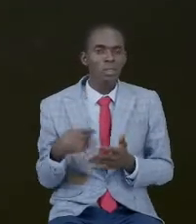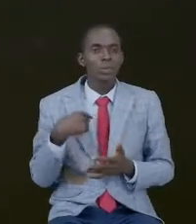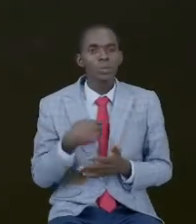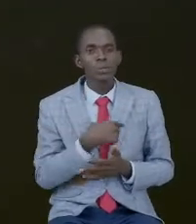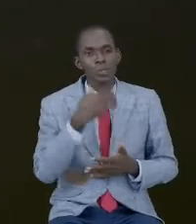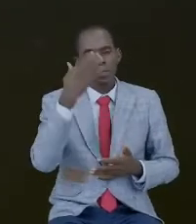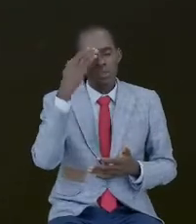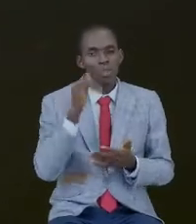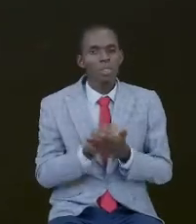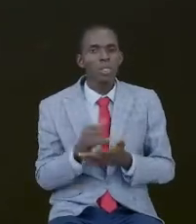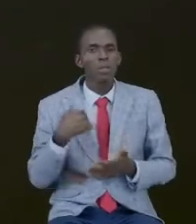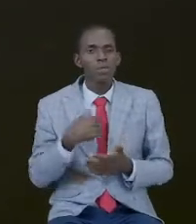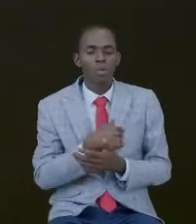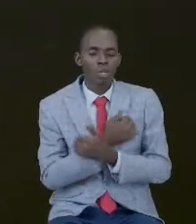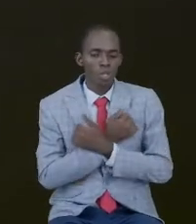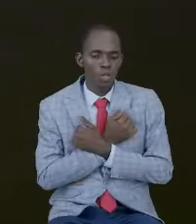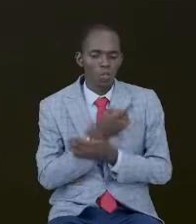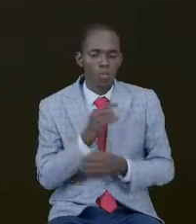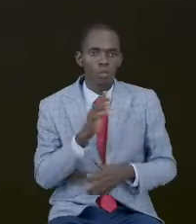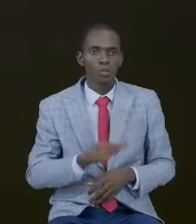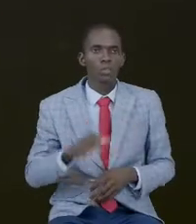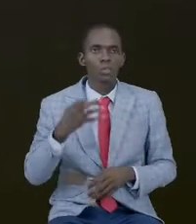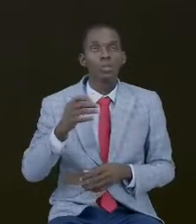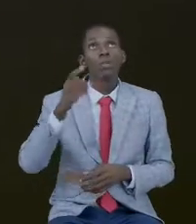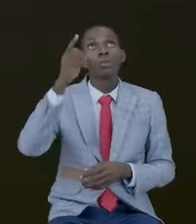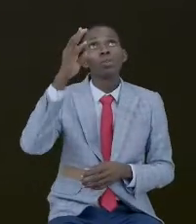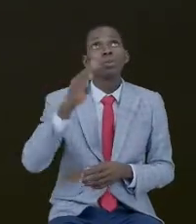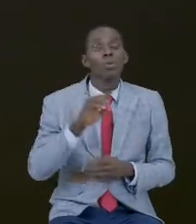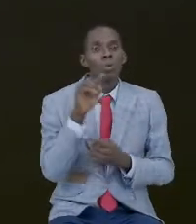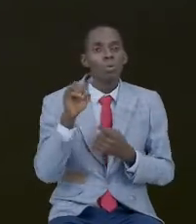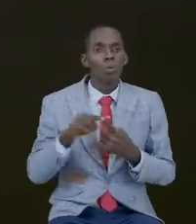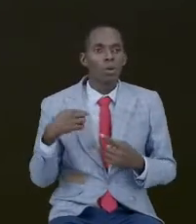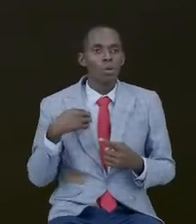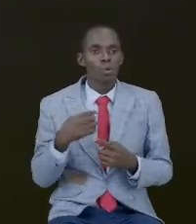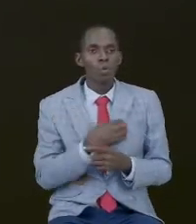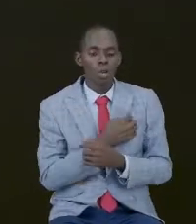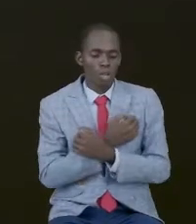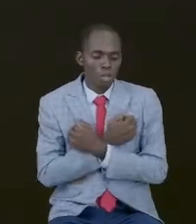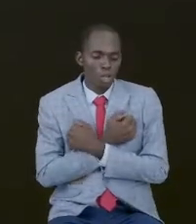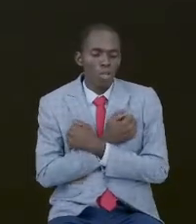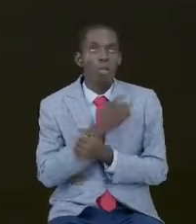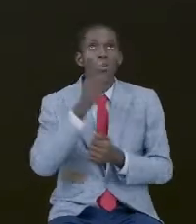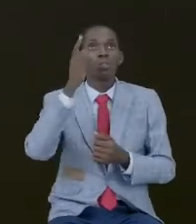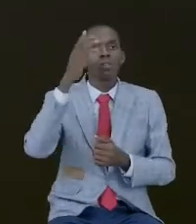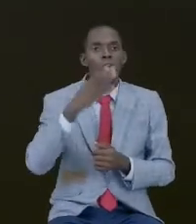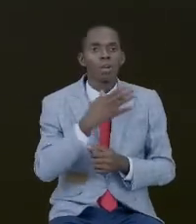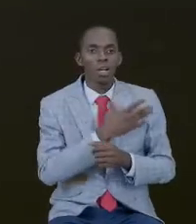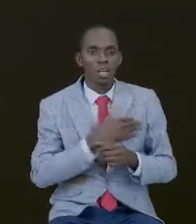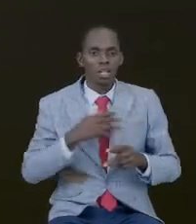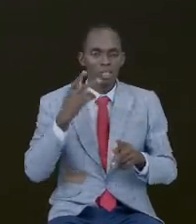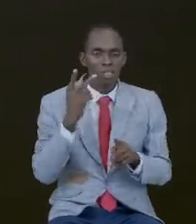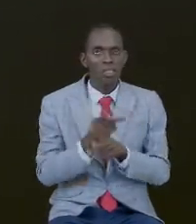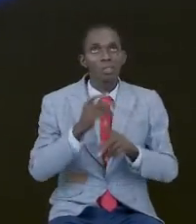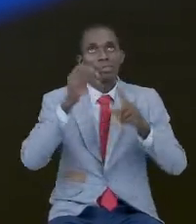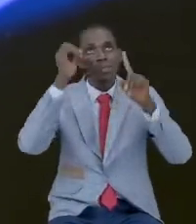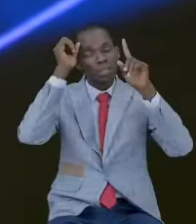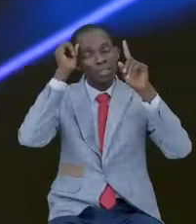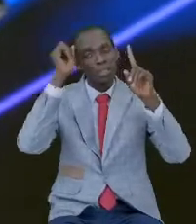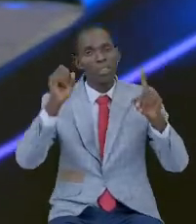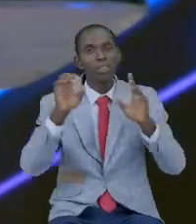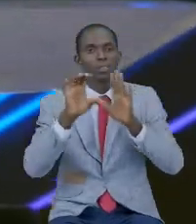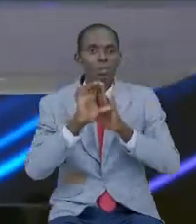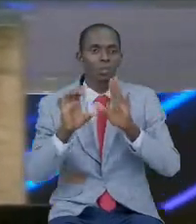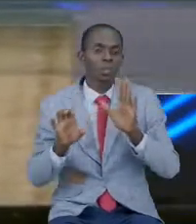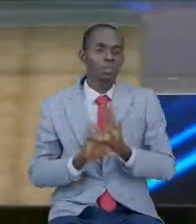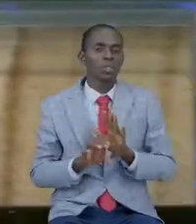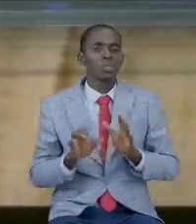love the children of God when we love God and keep his commandments. We love God and keep